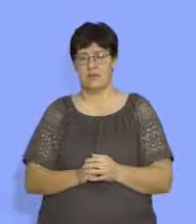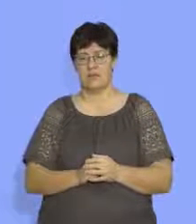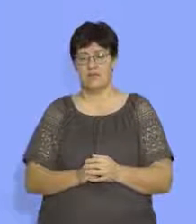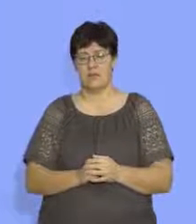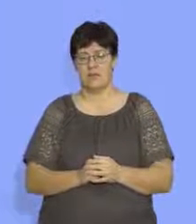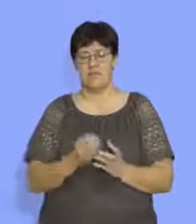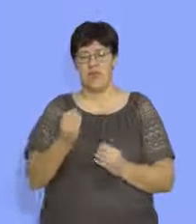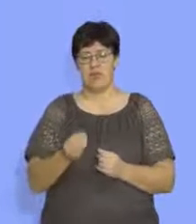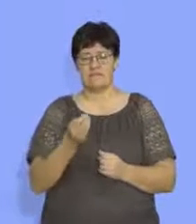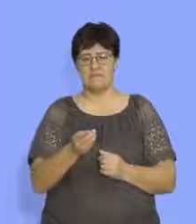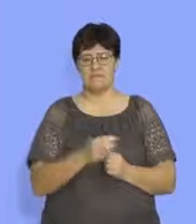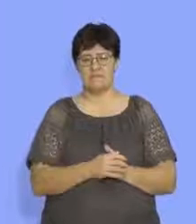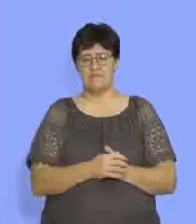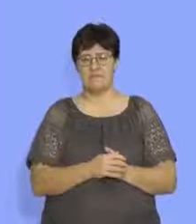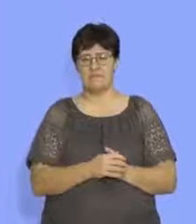some